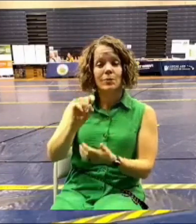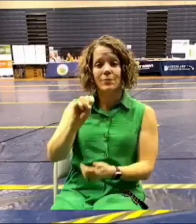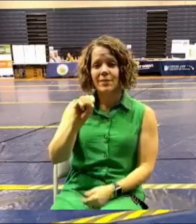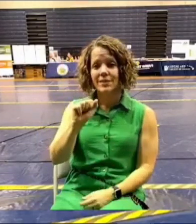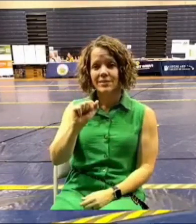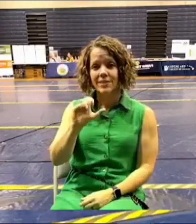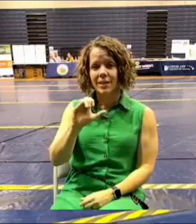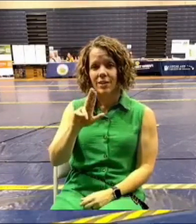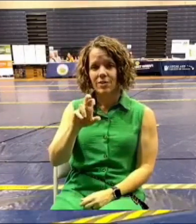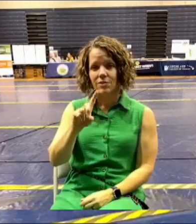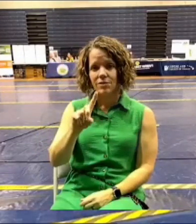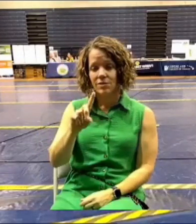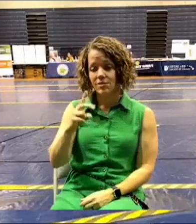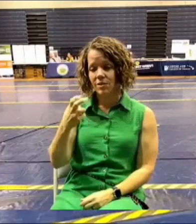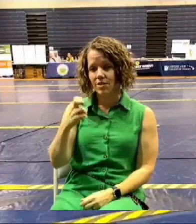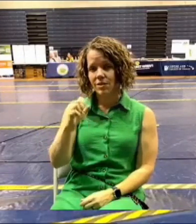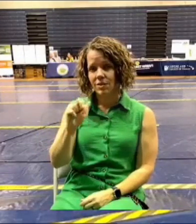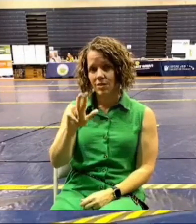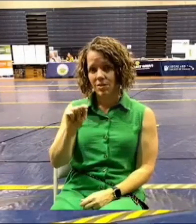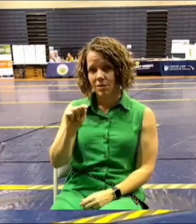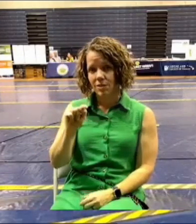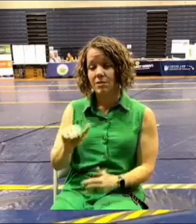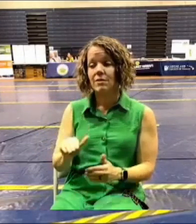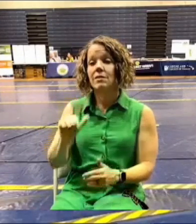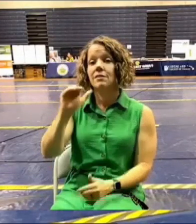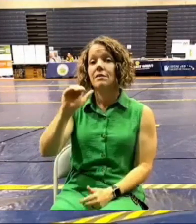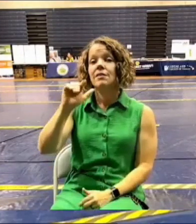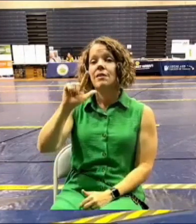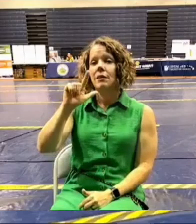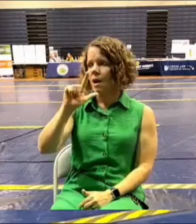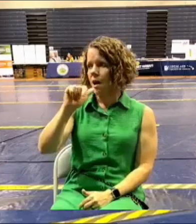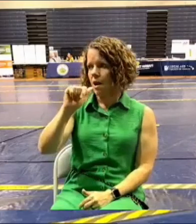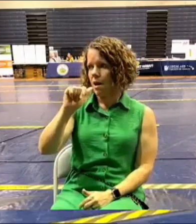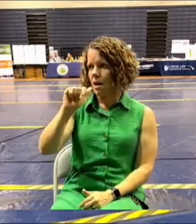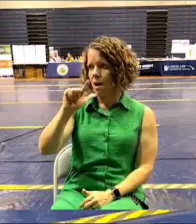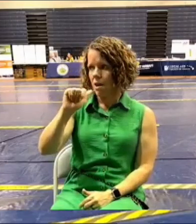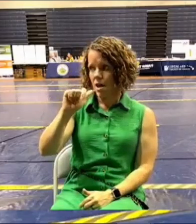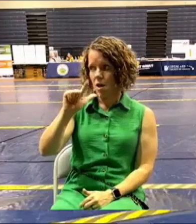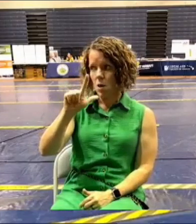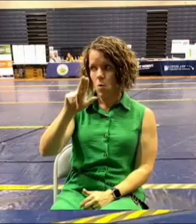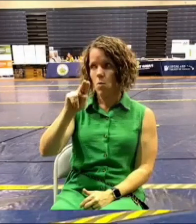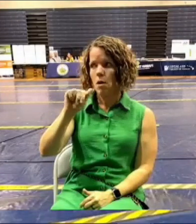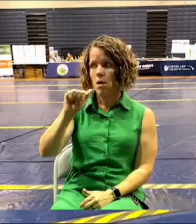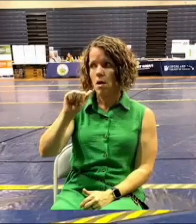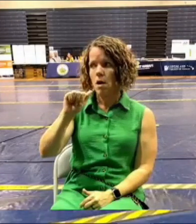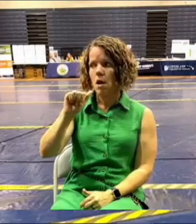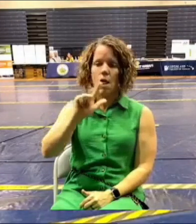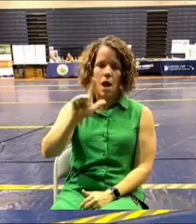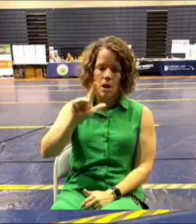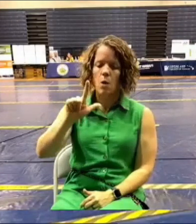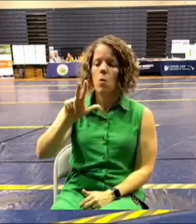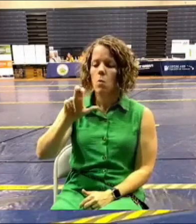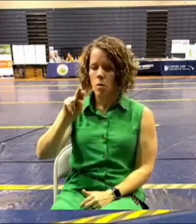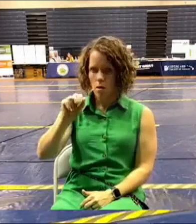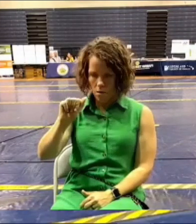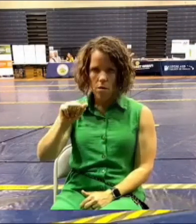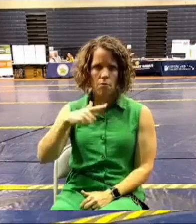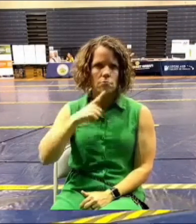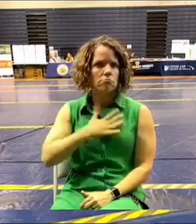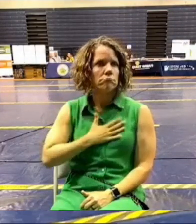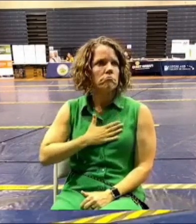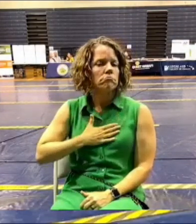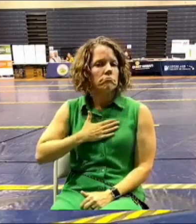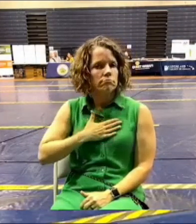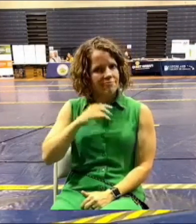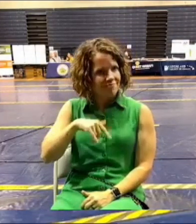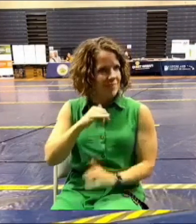then went on all the way through up to Lahaina Luna and enjoyed my time over there like many of you. So that's kind of the community